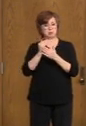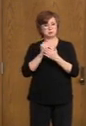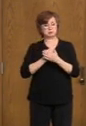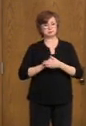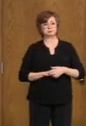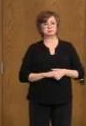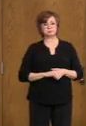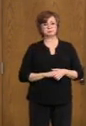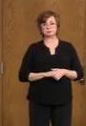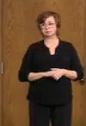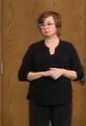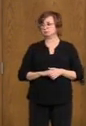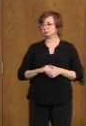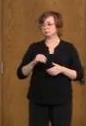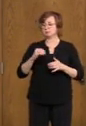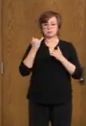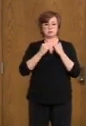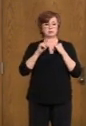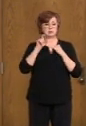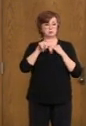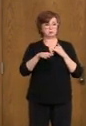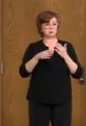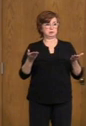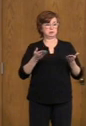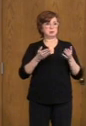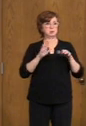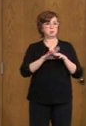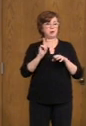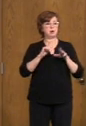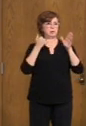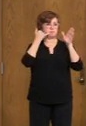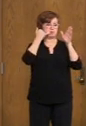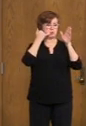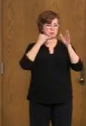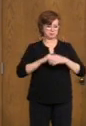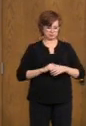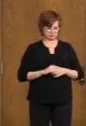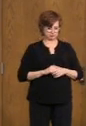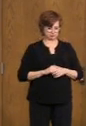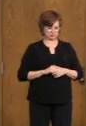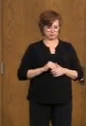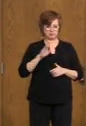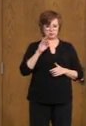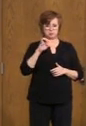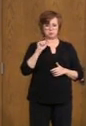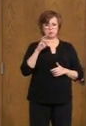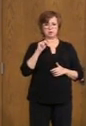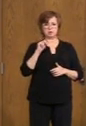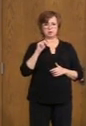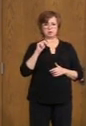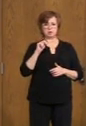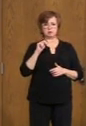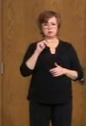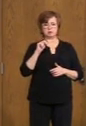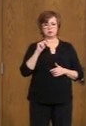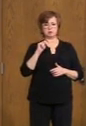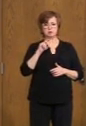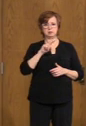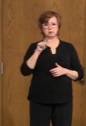are. We will take our final question on the line. Operator? We have Brian Zinchuk with Glacier Media.